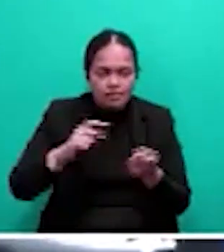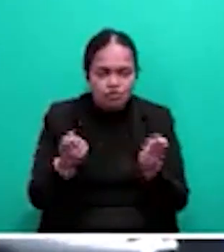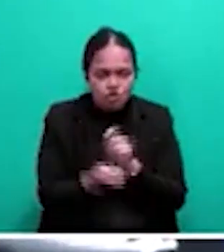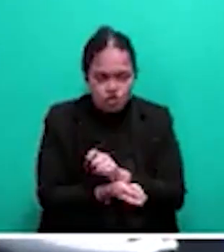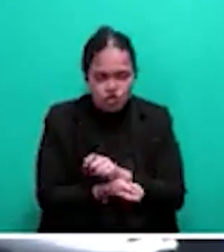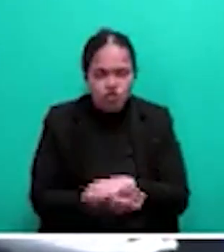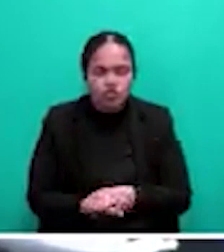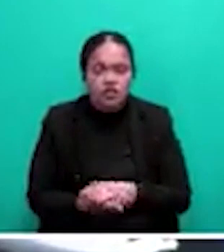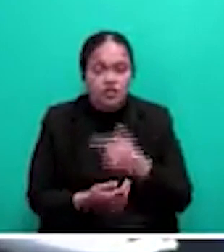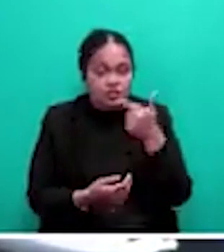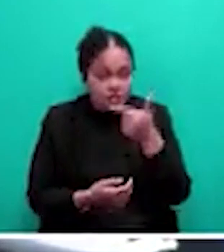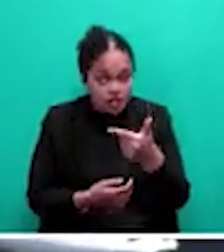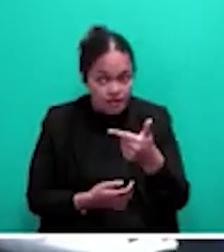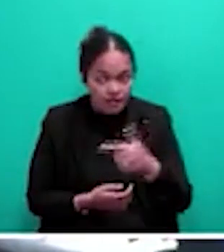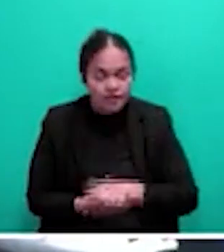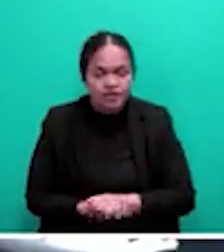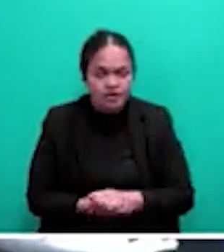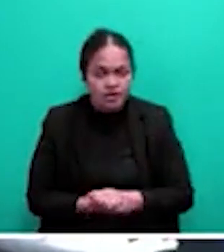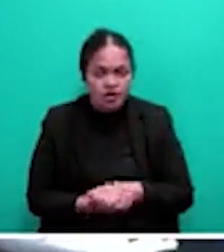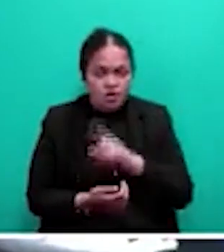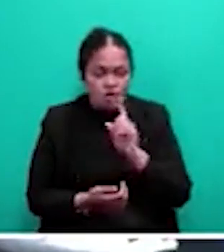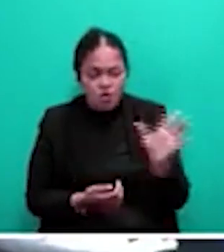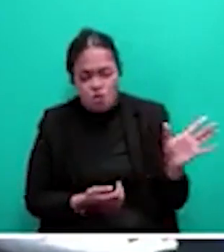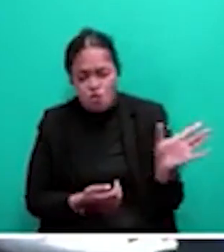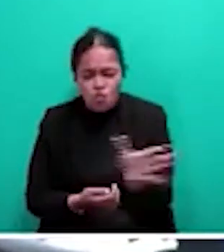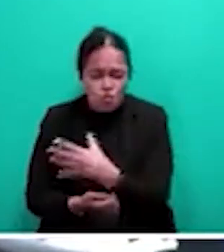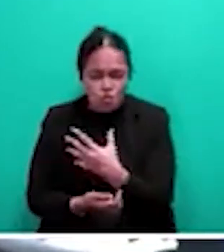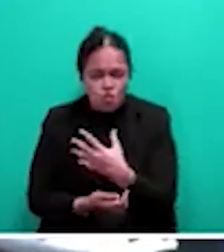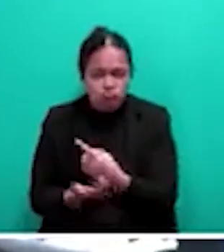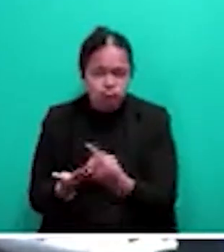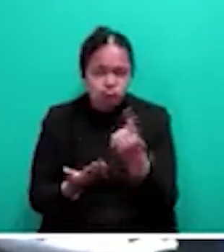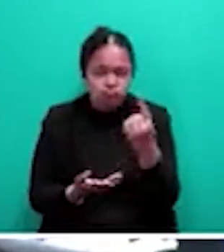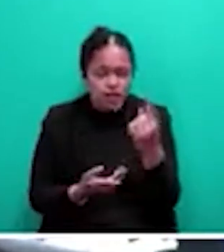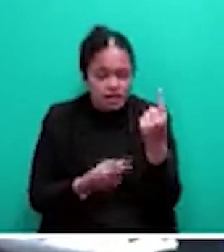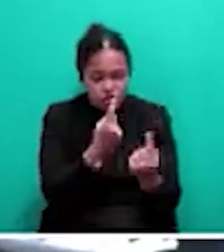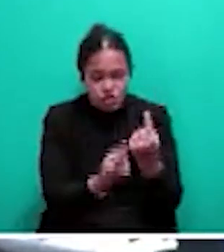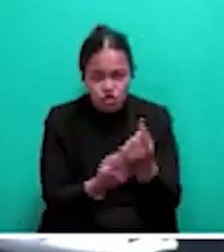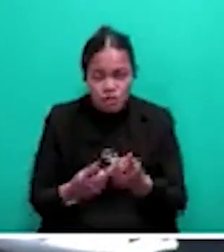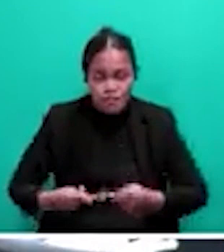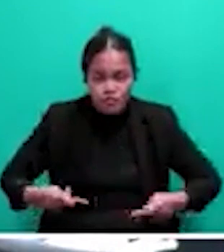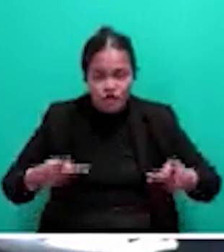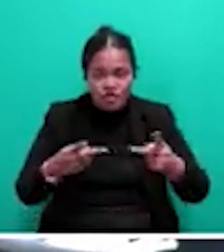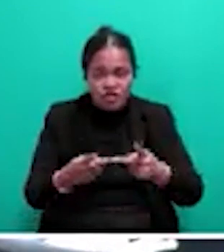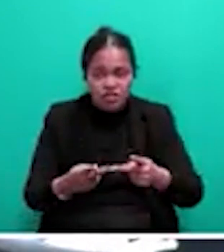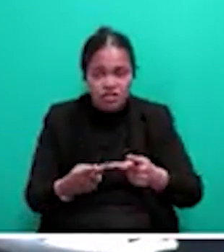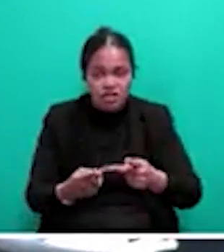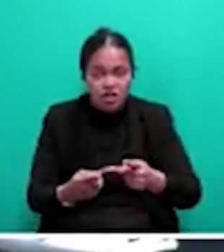7, that 1 out of the 3 seats per province is allocated for